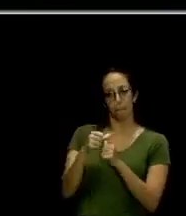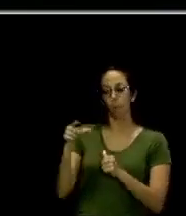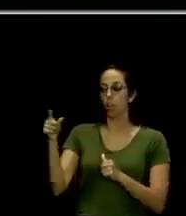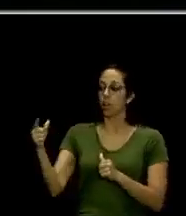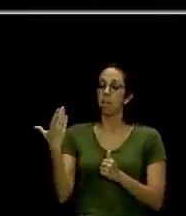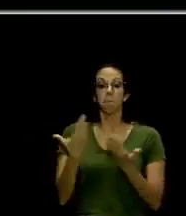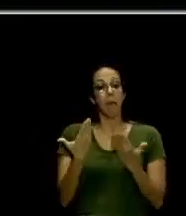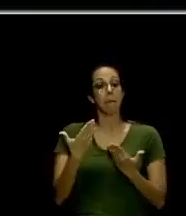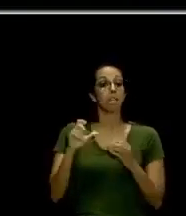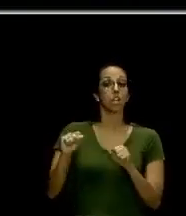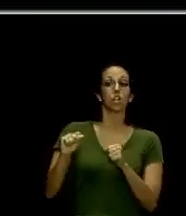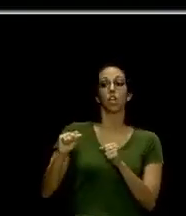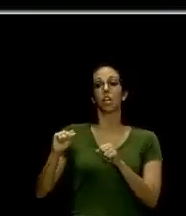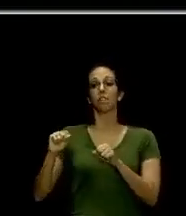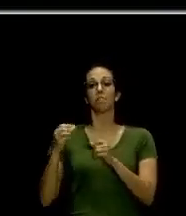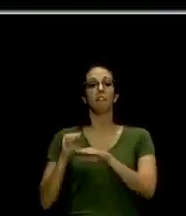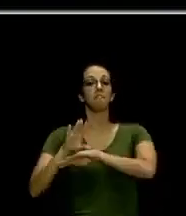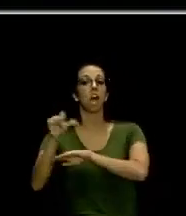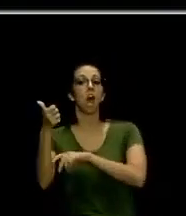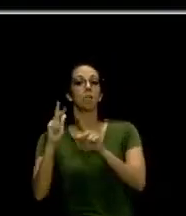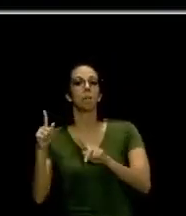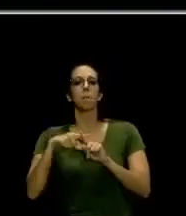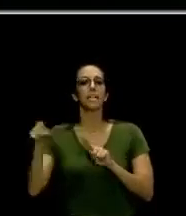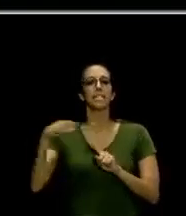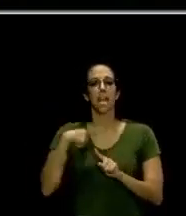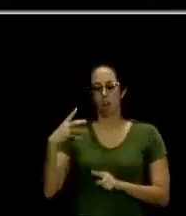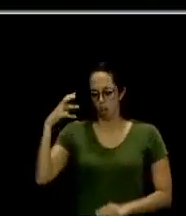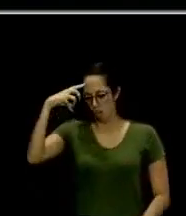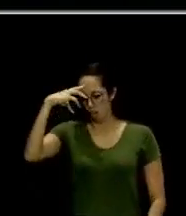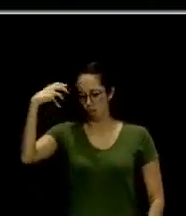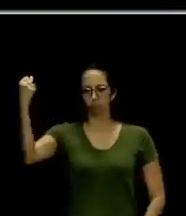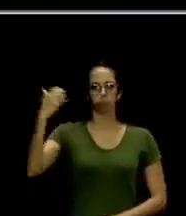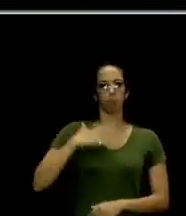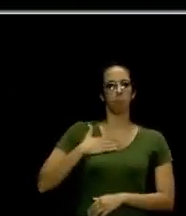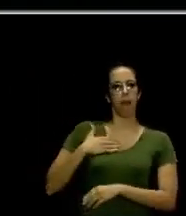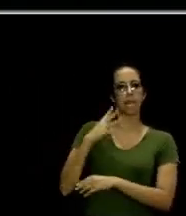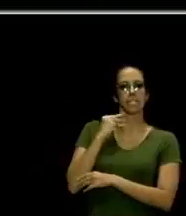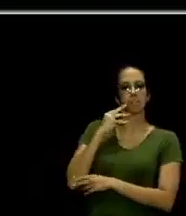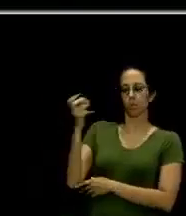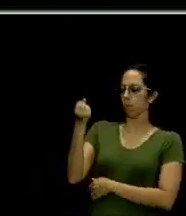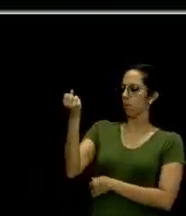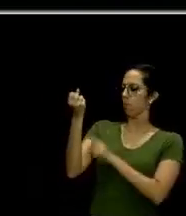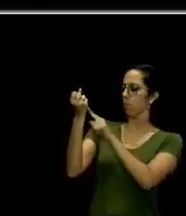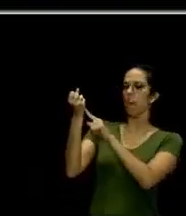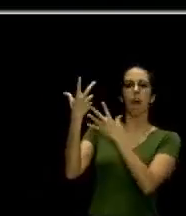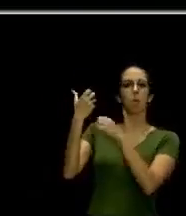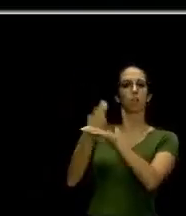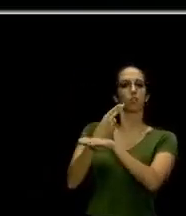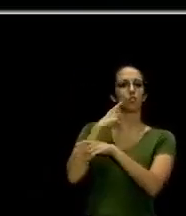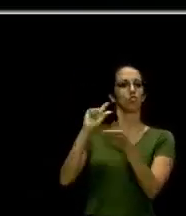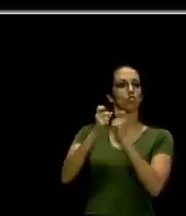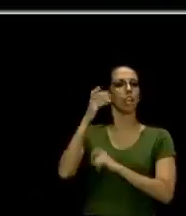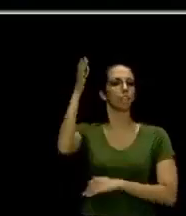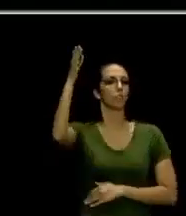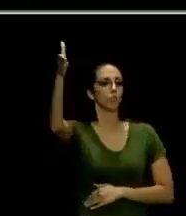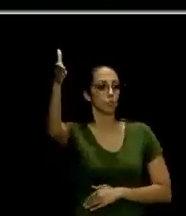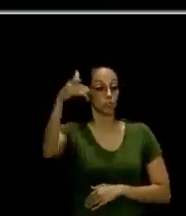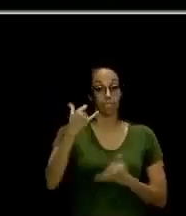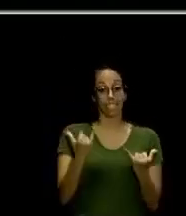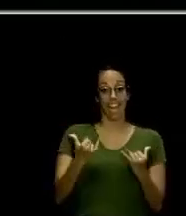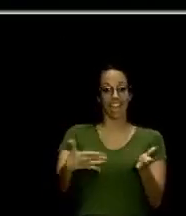no, I'm going to use this to make life better for other people. And that's what he did. And because of him, a bill was signed today by the